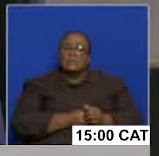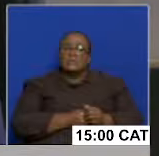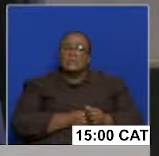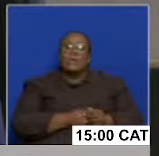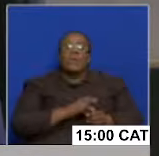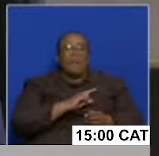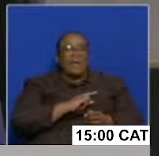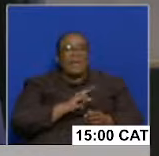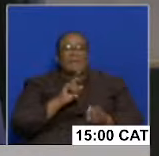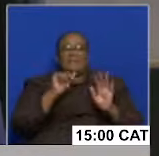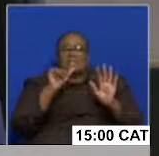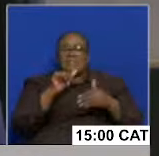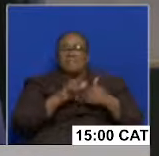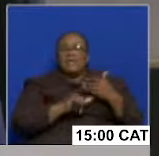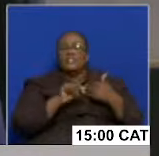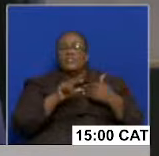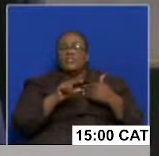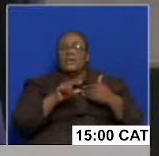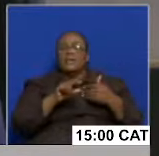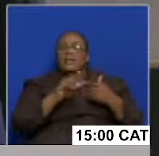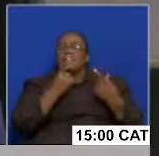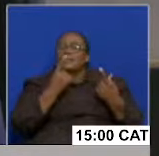months?